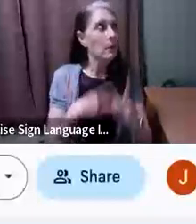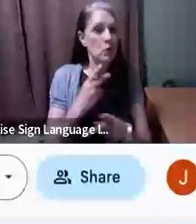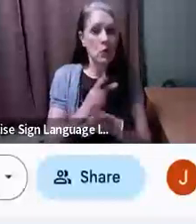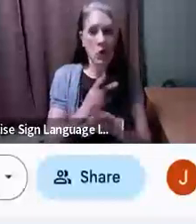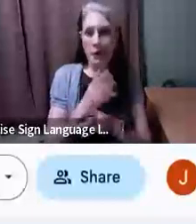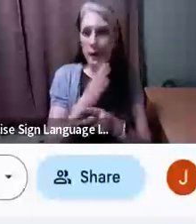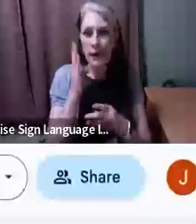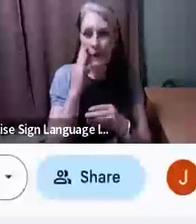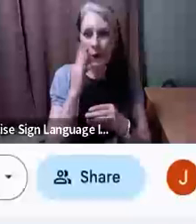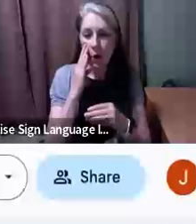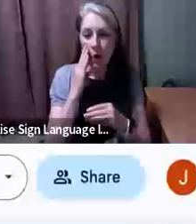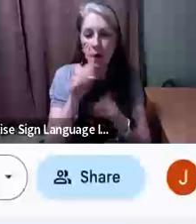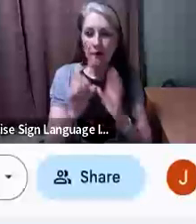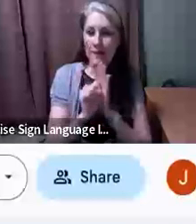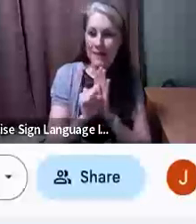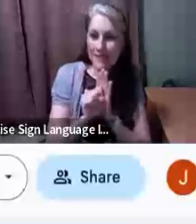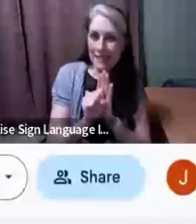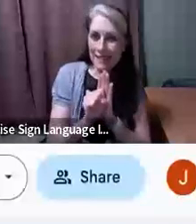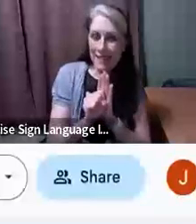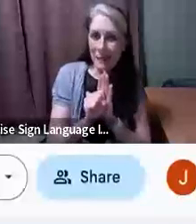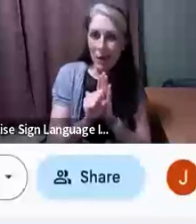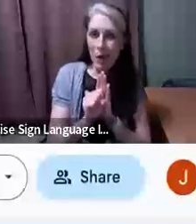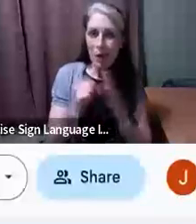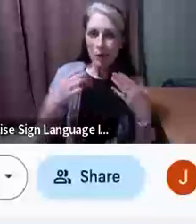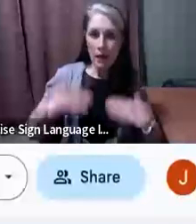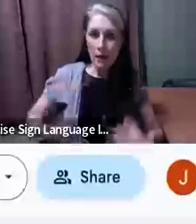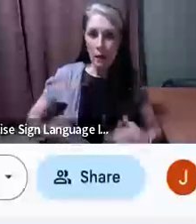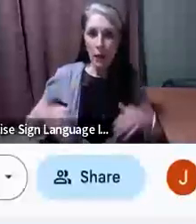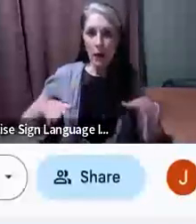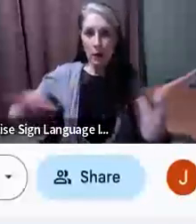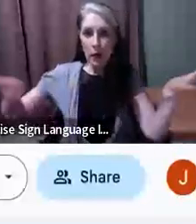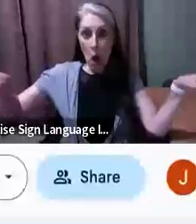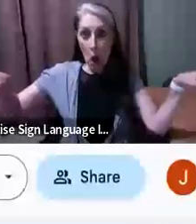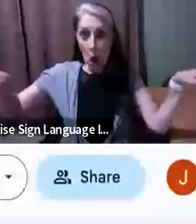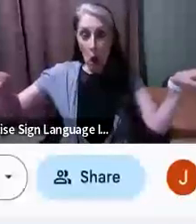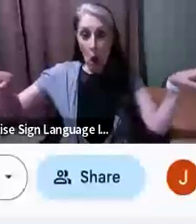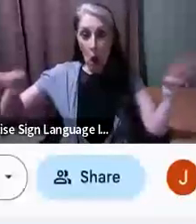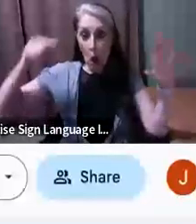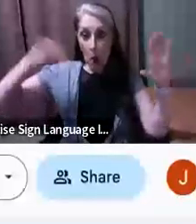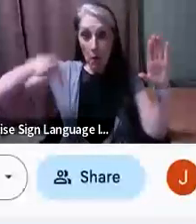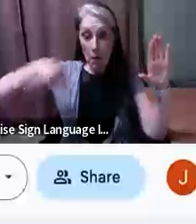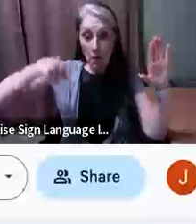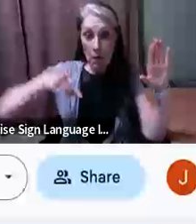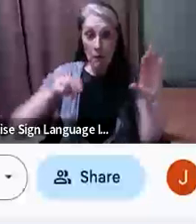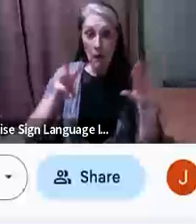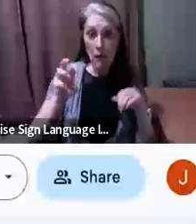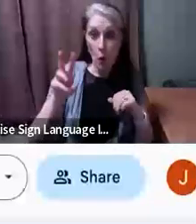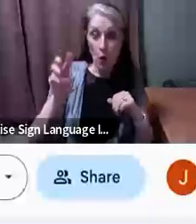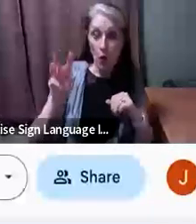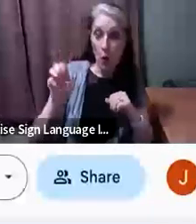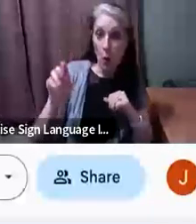never known what the little symbol of like the little body with the arms outstretched was at the bottom of websites. I never, or, you